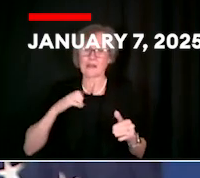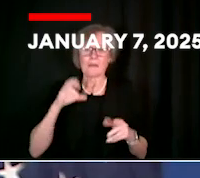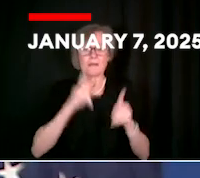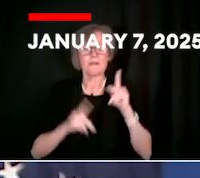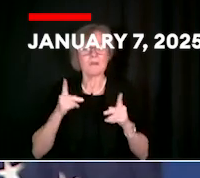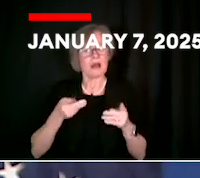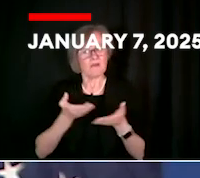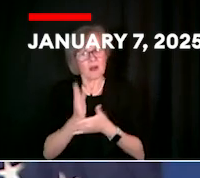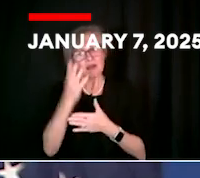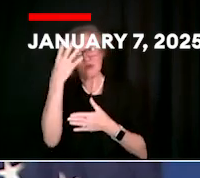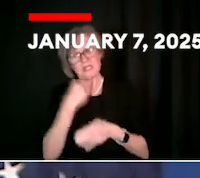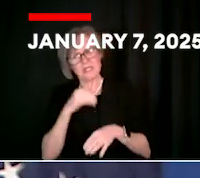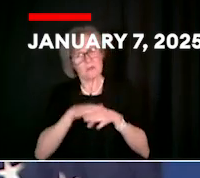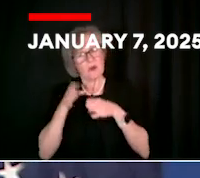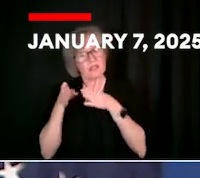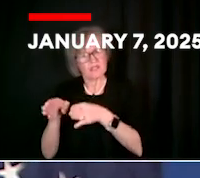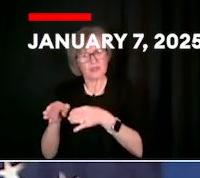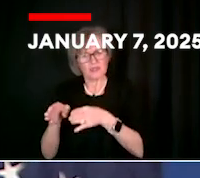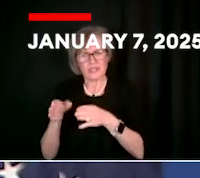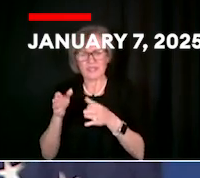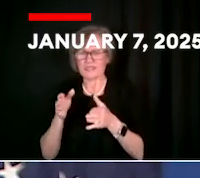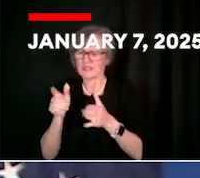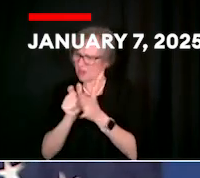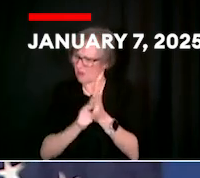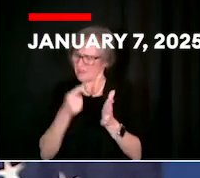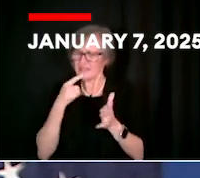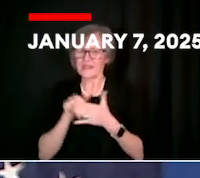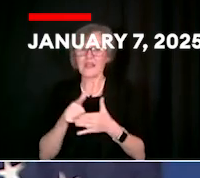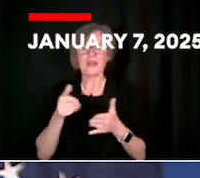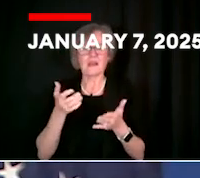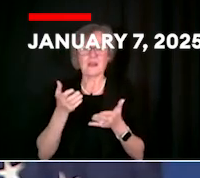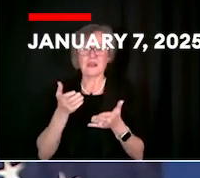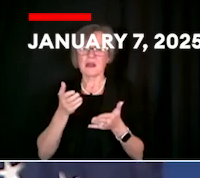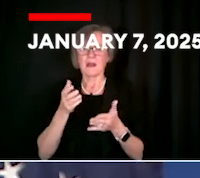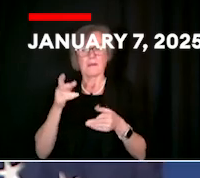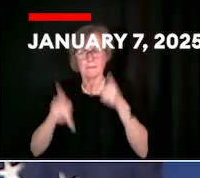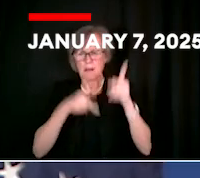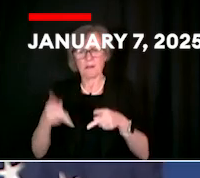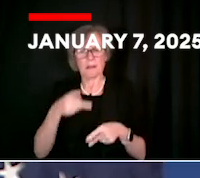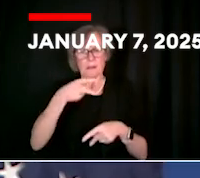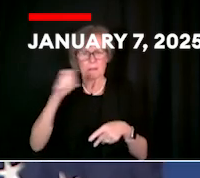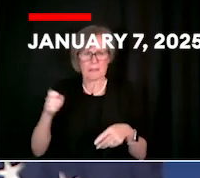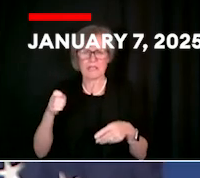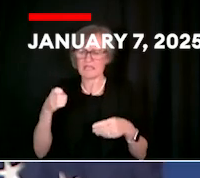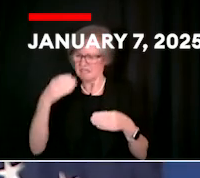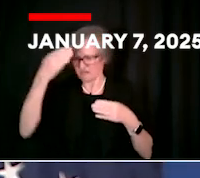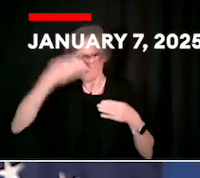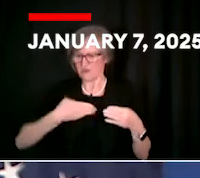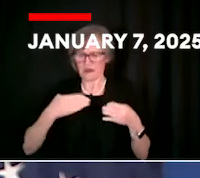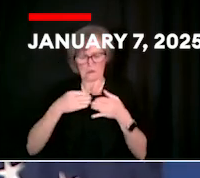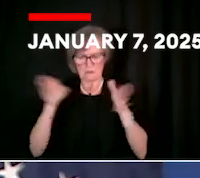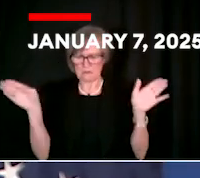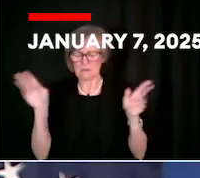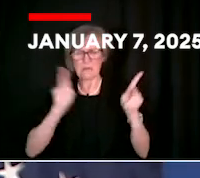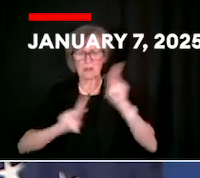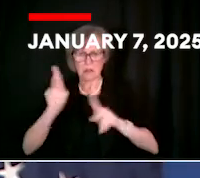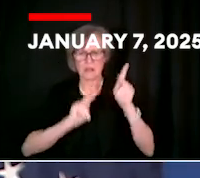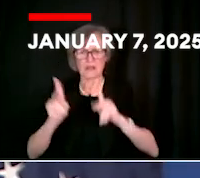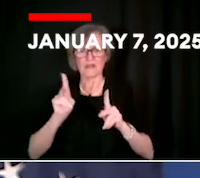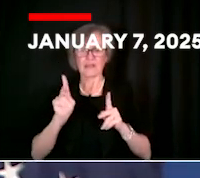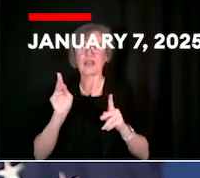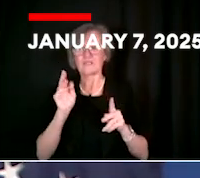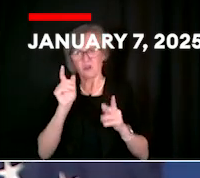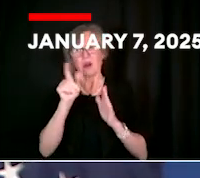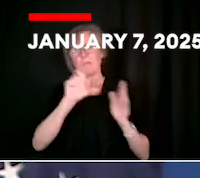street. People have a right for public urination. This is what we are policing in. And